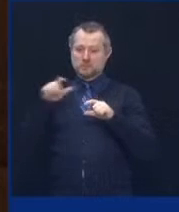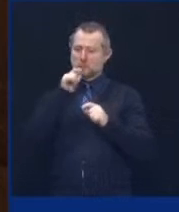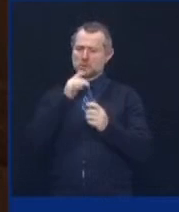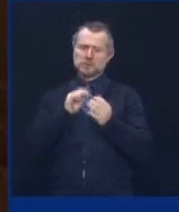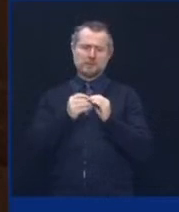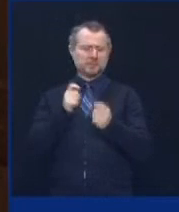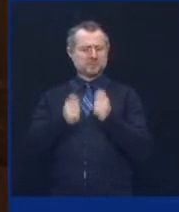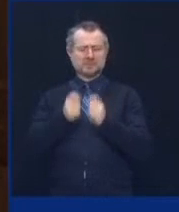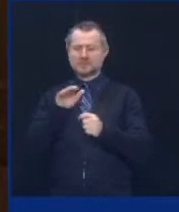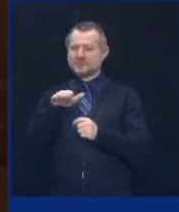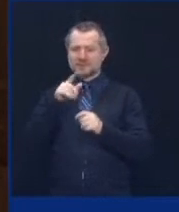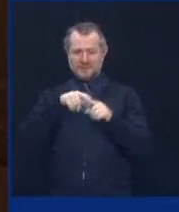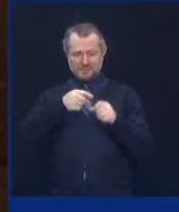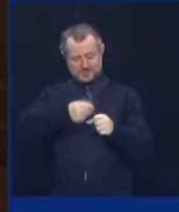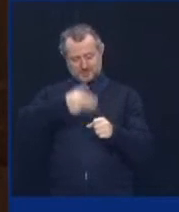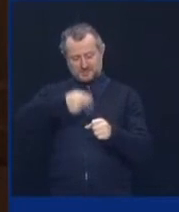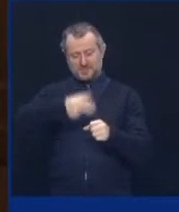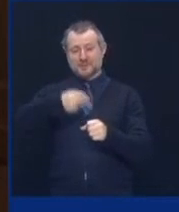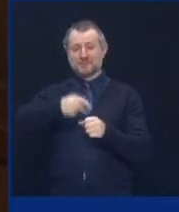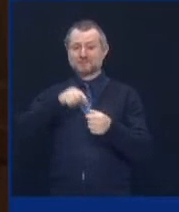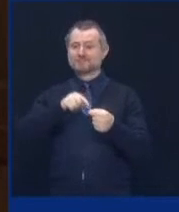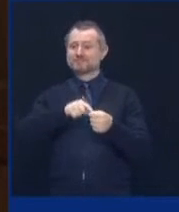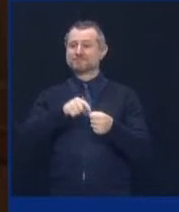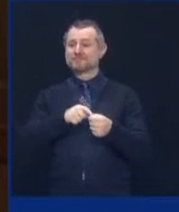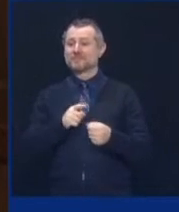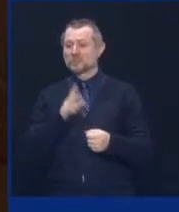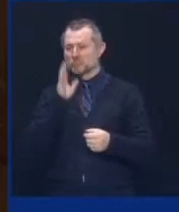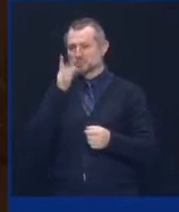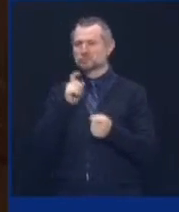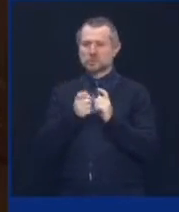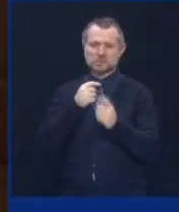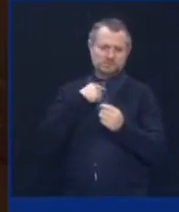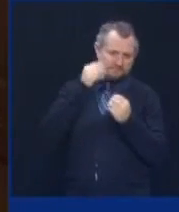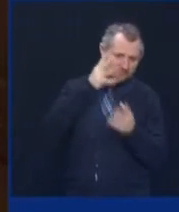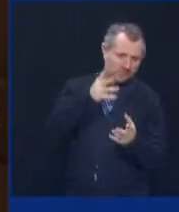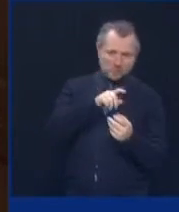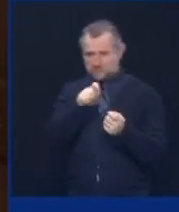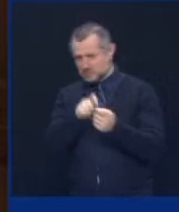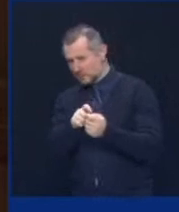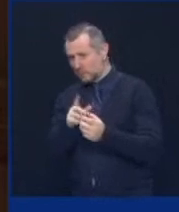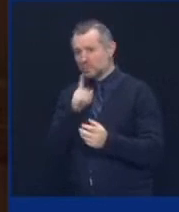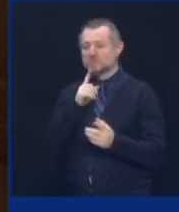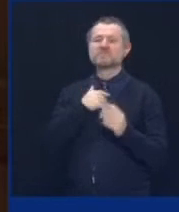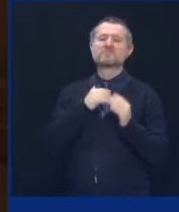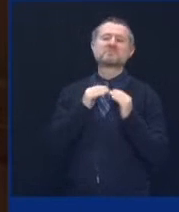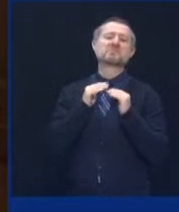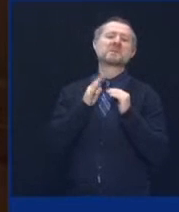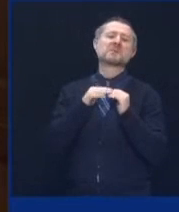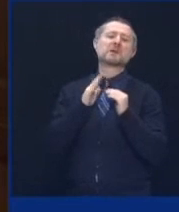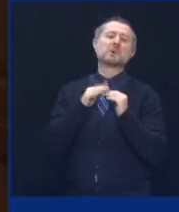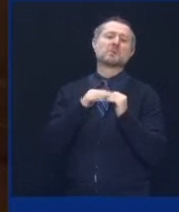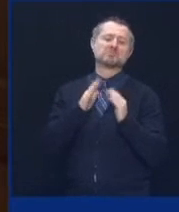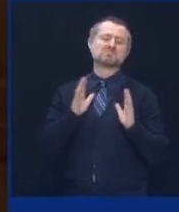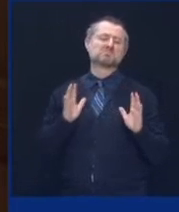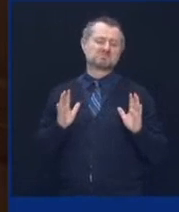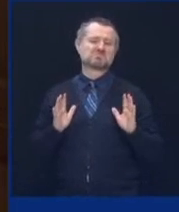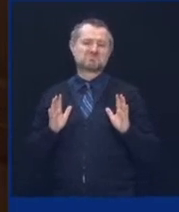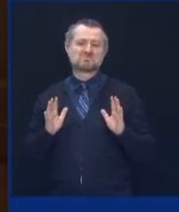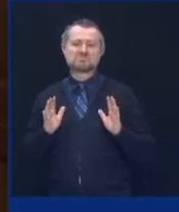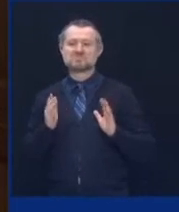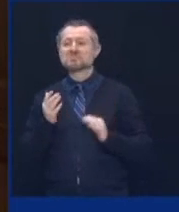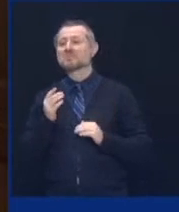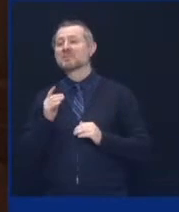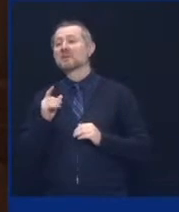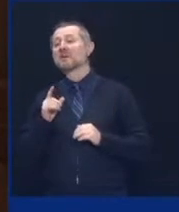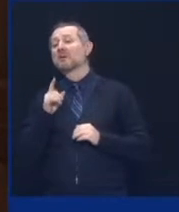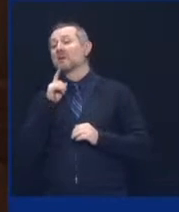we'll revise the estimates to allow them to, we're going to have the minimum of 500, of the minimum doses, which is 5 per vial, but they can